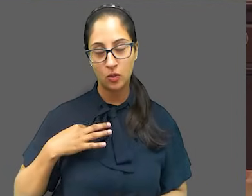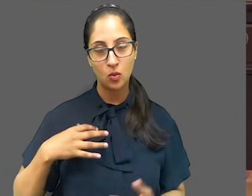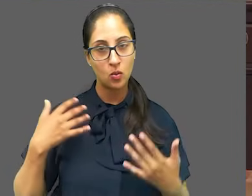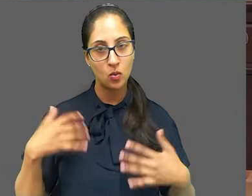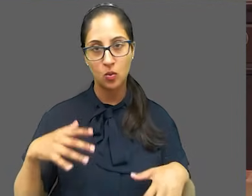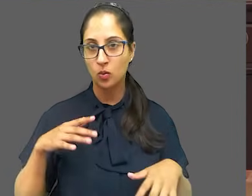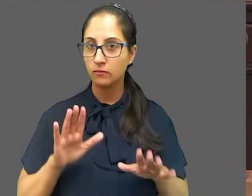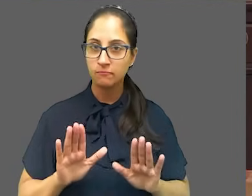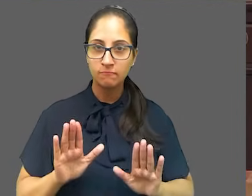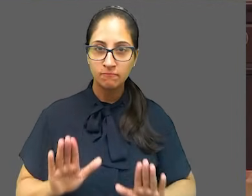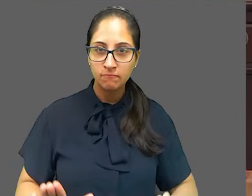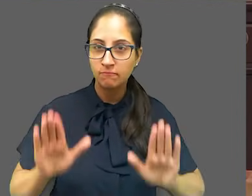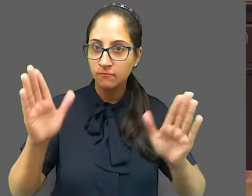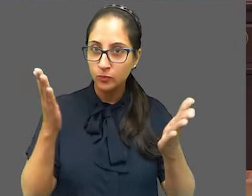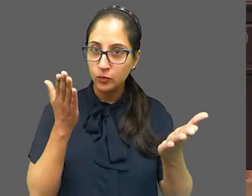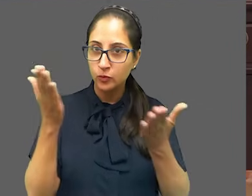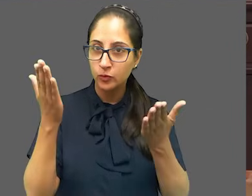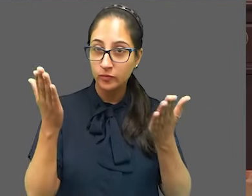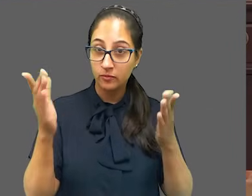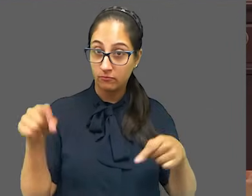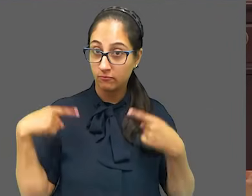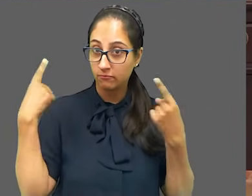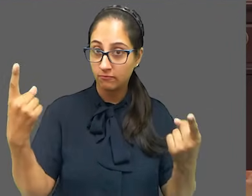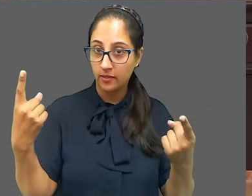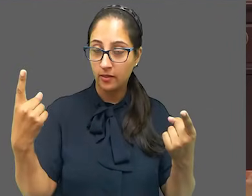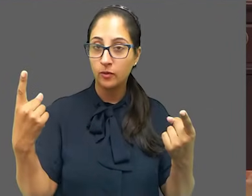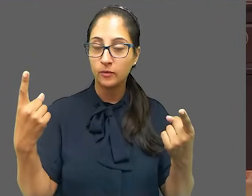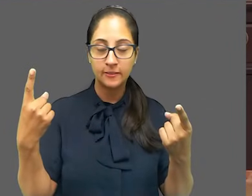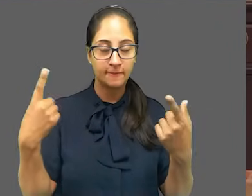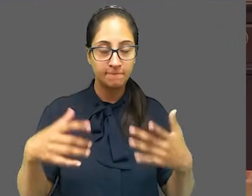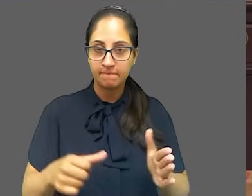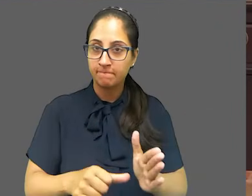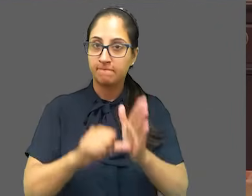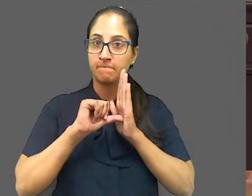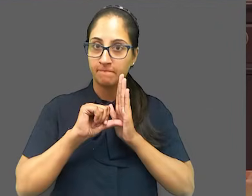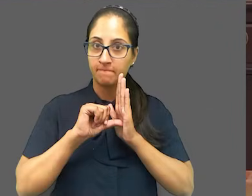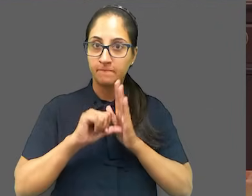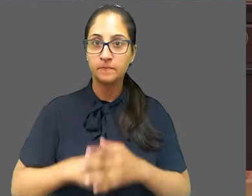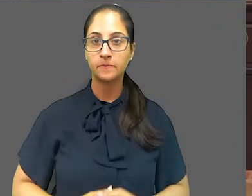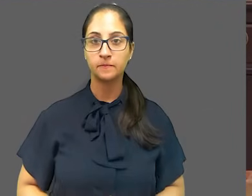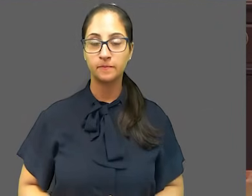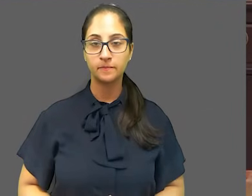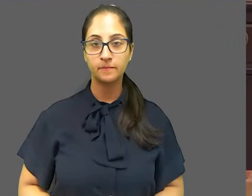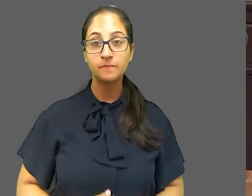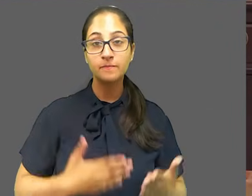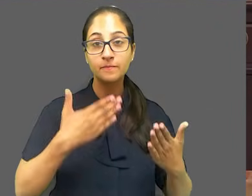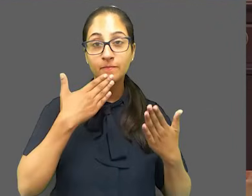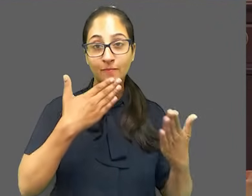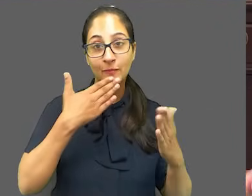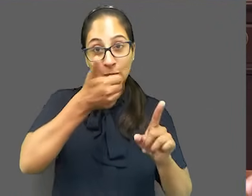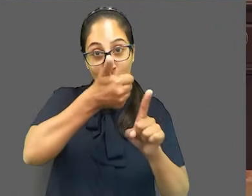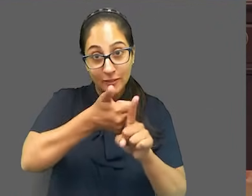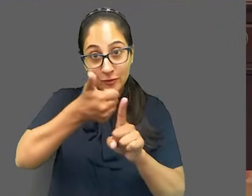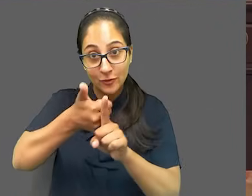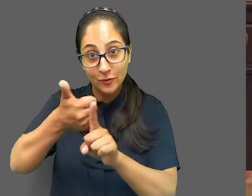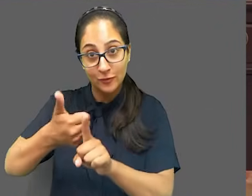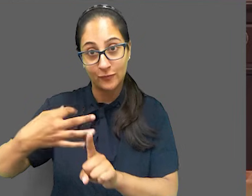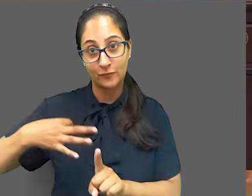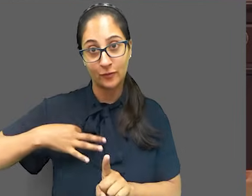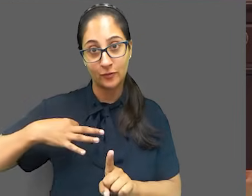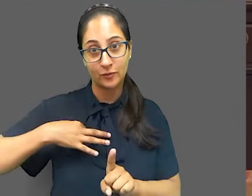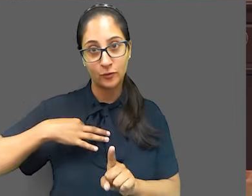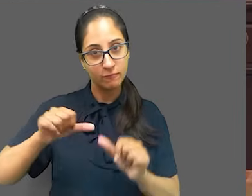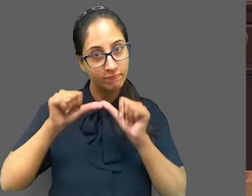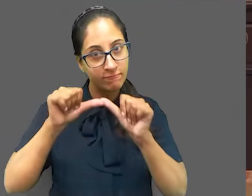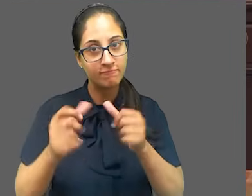volunteers. Your service in this difficult time has been exceptional. Thank you to each one of you